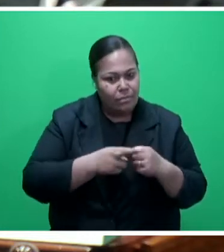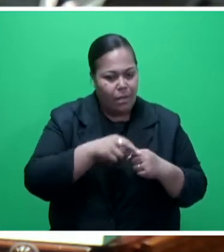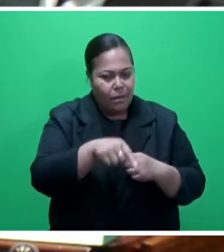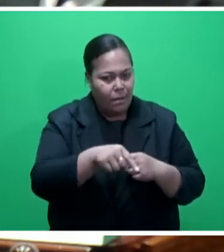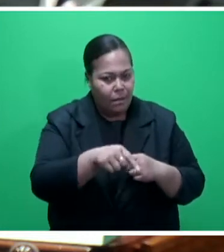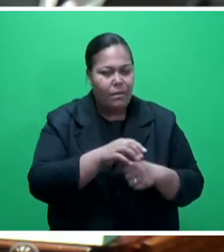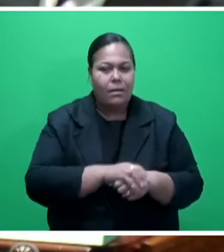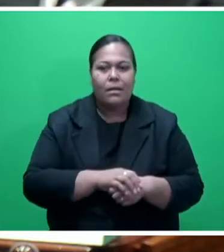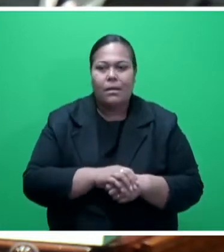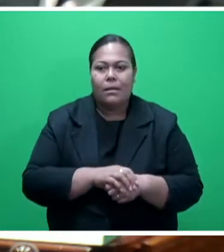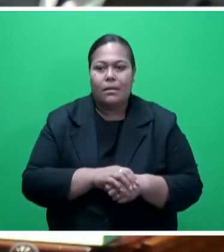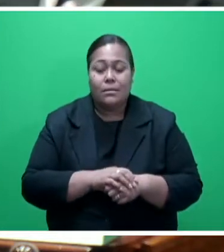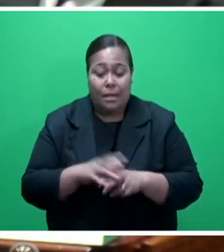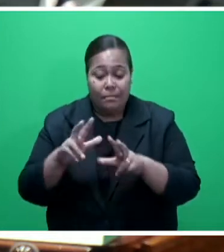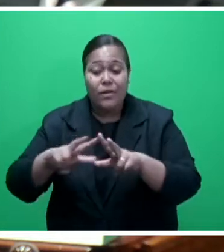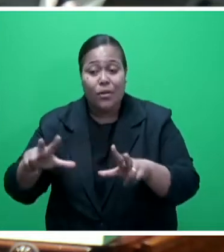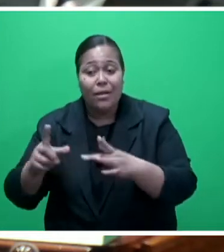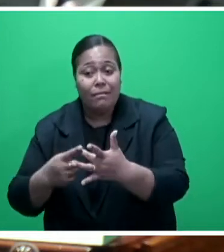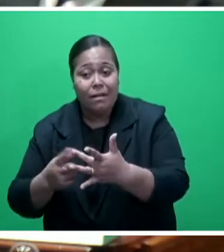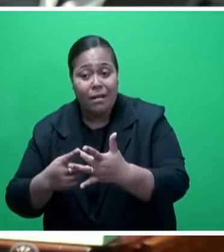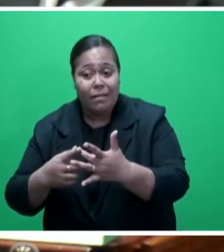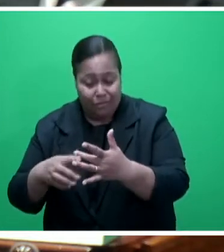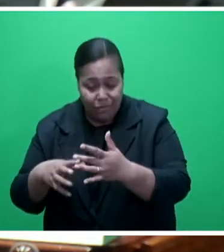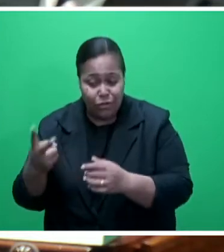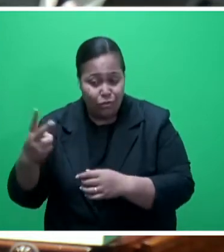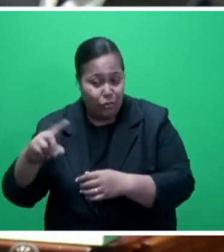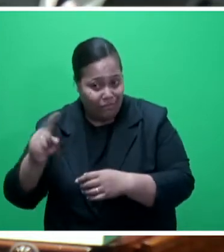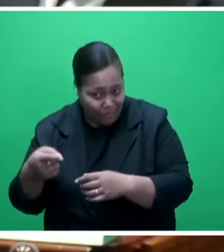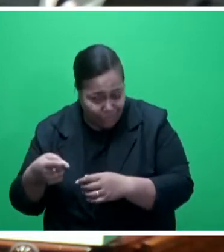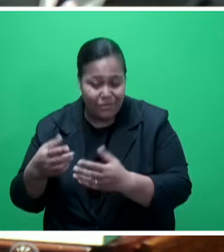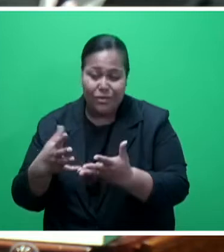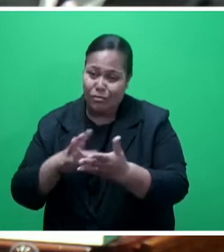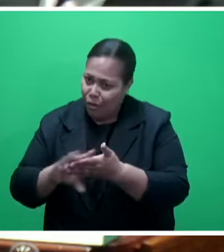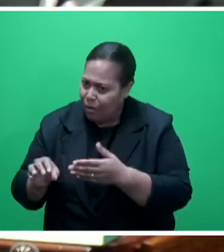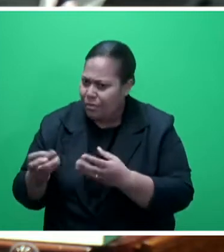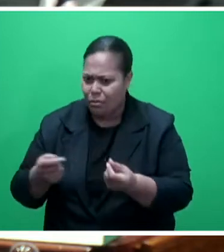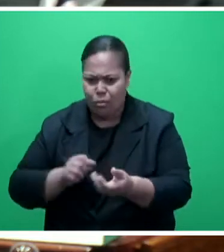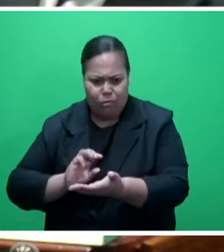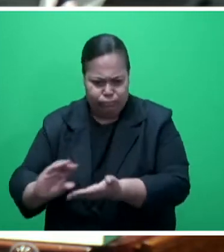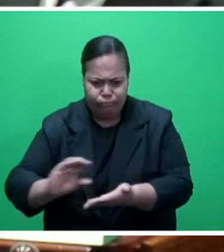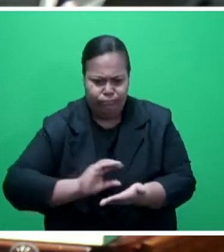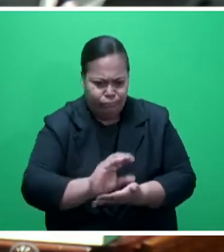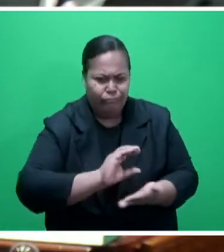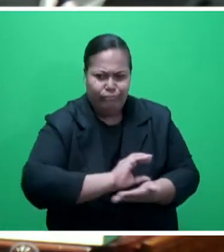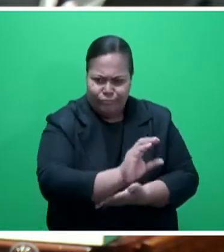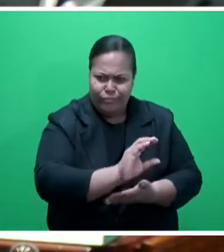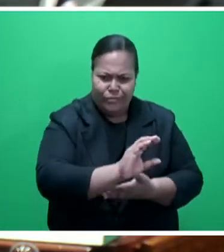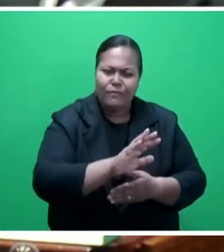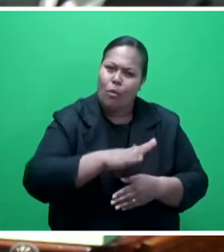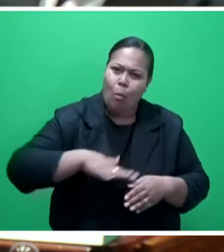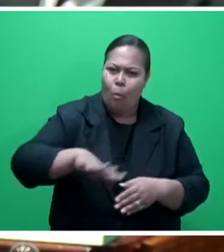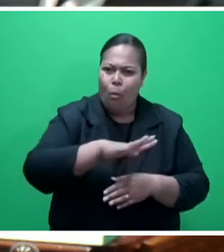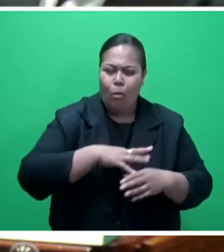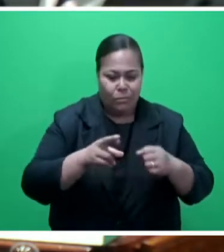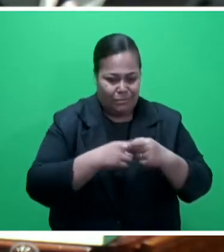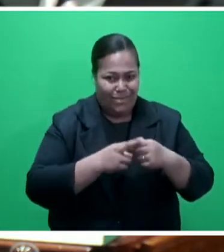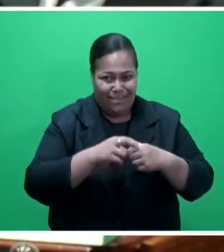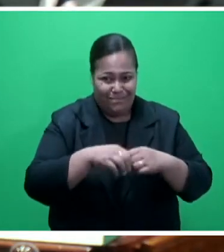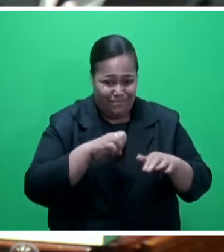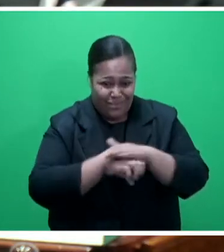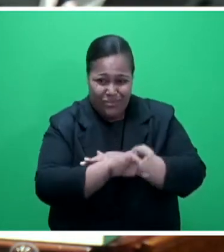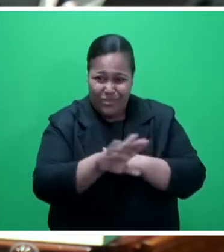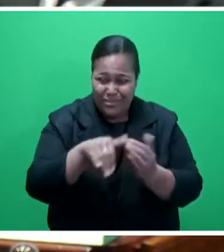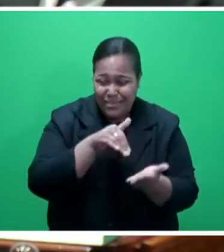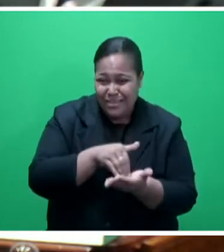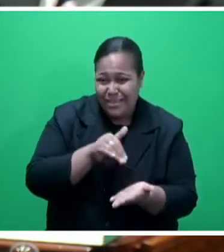in Maduata, $12,000. Nangarabutu Multipurpose Center in Tunoloa, Dakonrobe, $24,000. Wembalabu